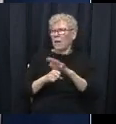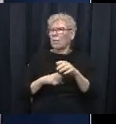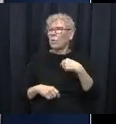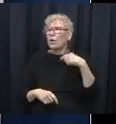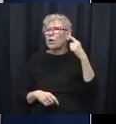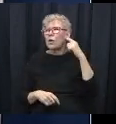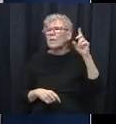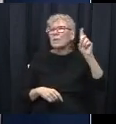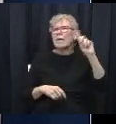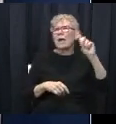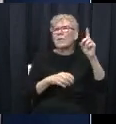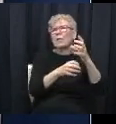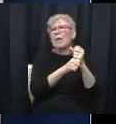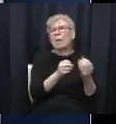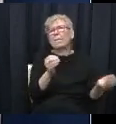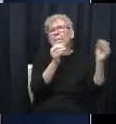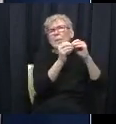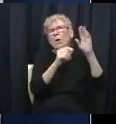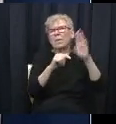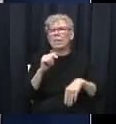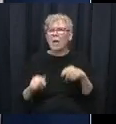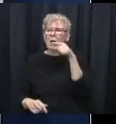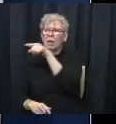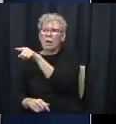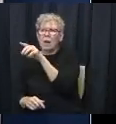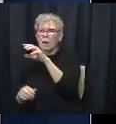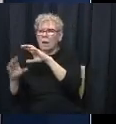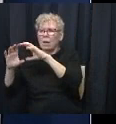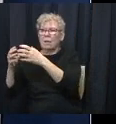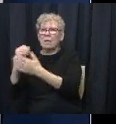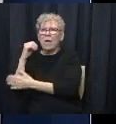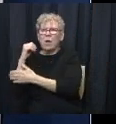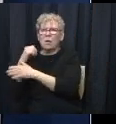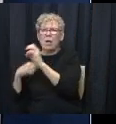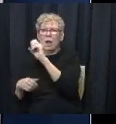transparency with where vaccines are going? Everybody has to do a public